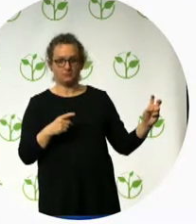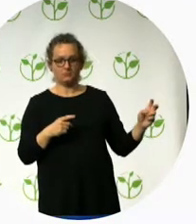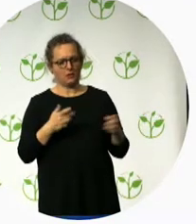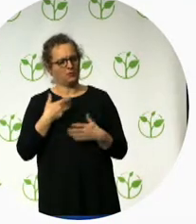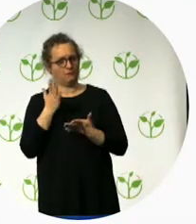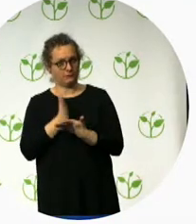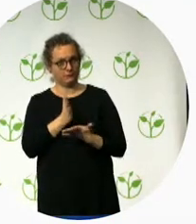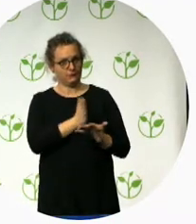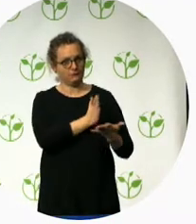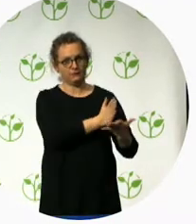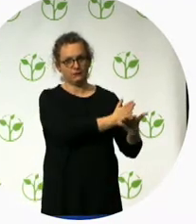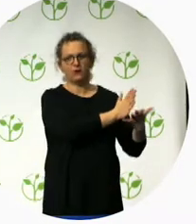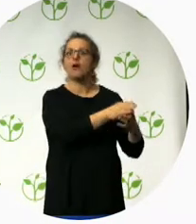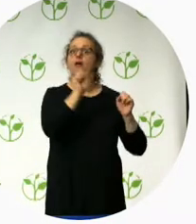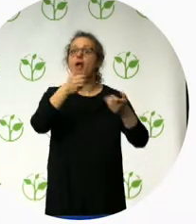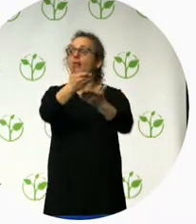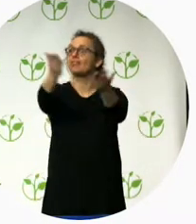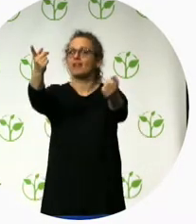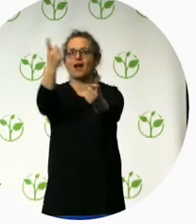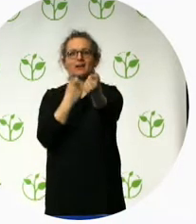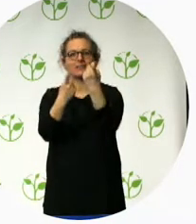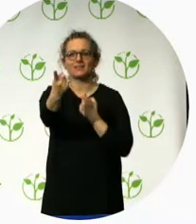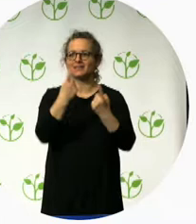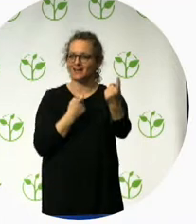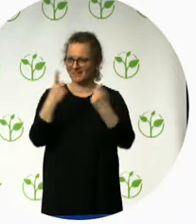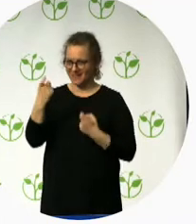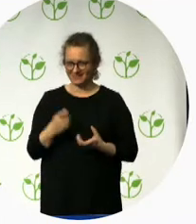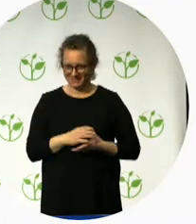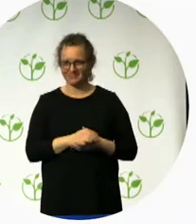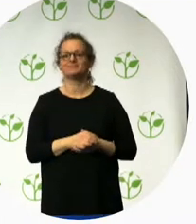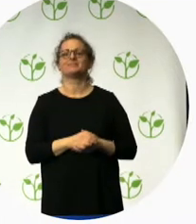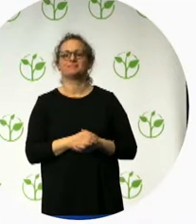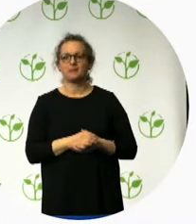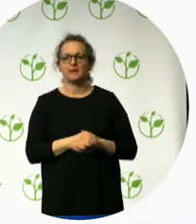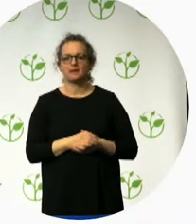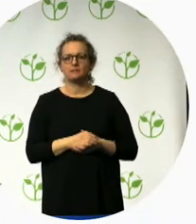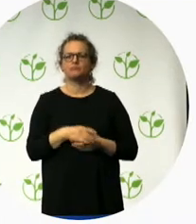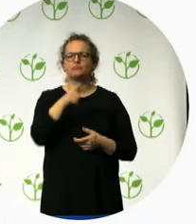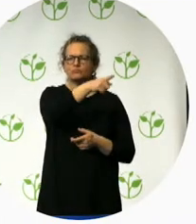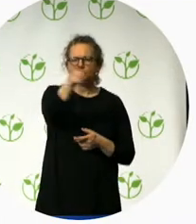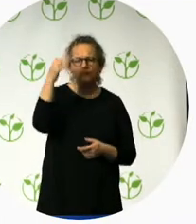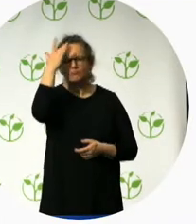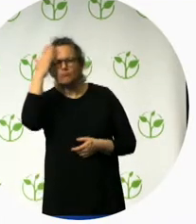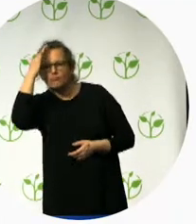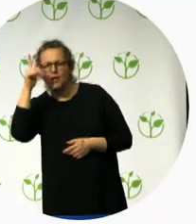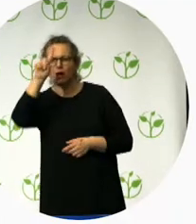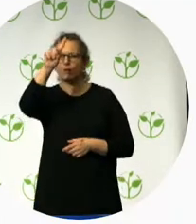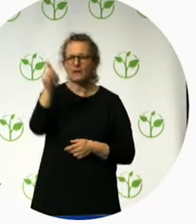might have, and at the end we'll have time. So now I would like to